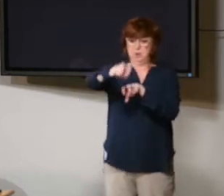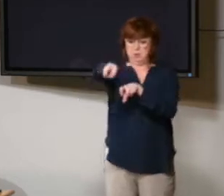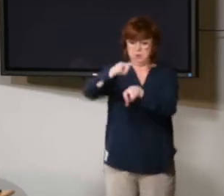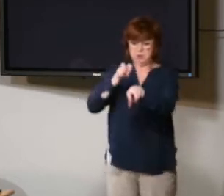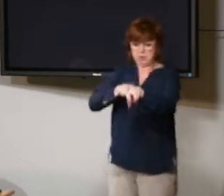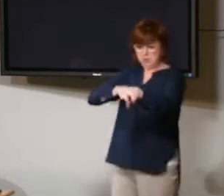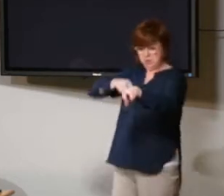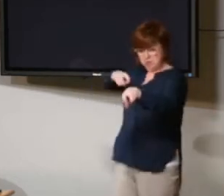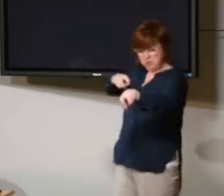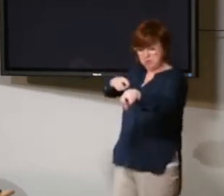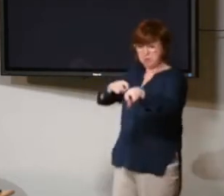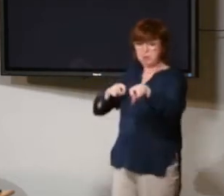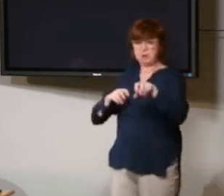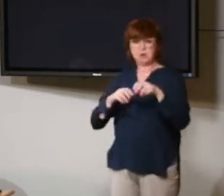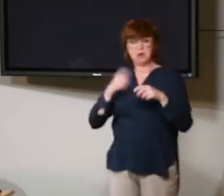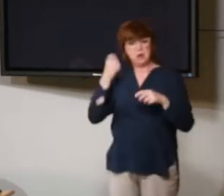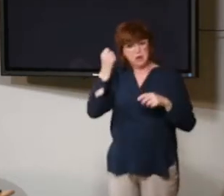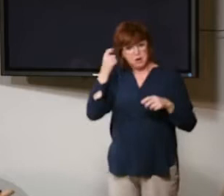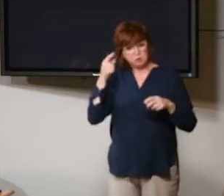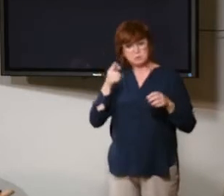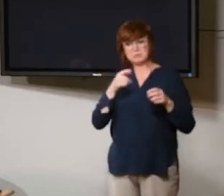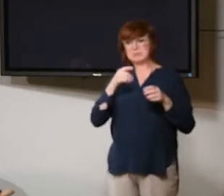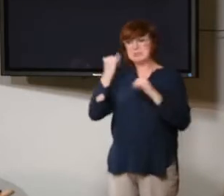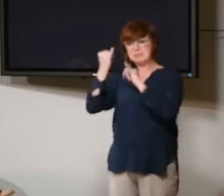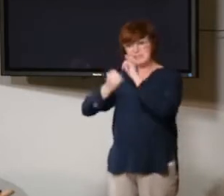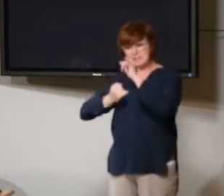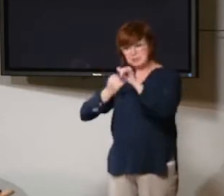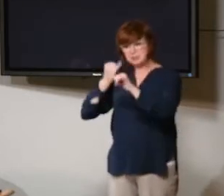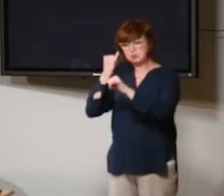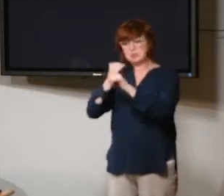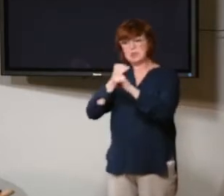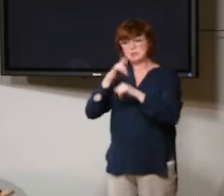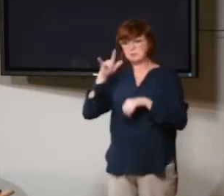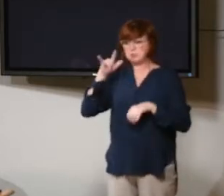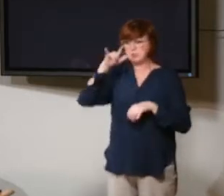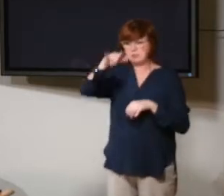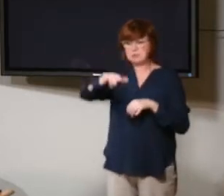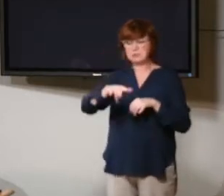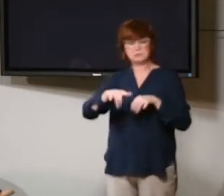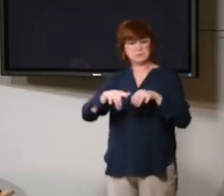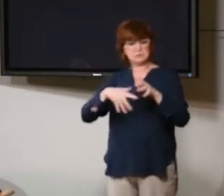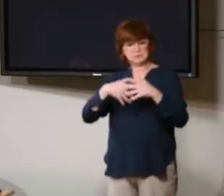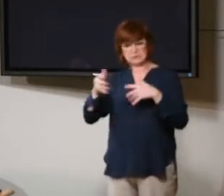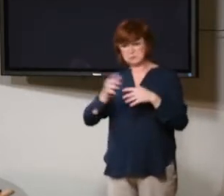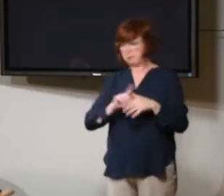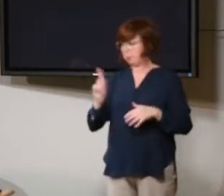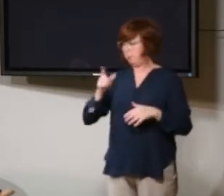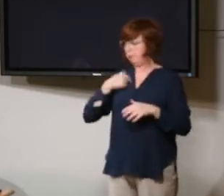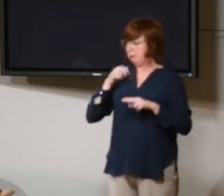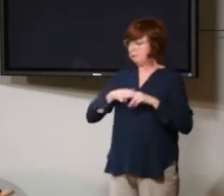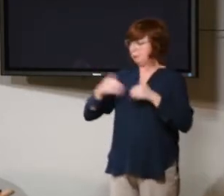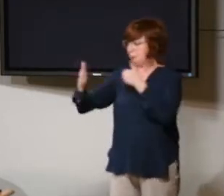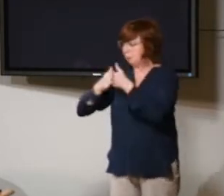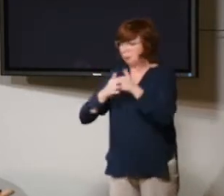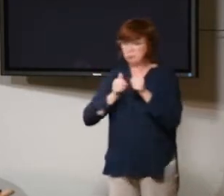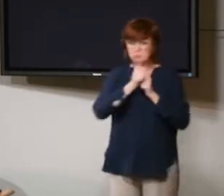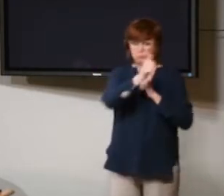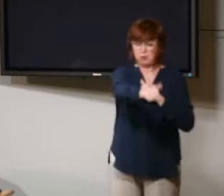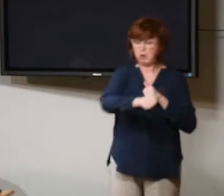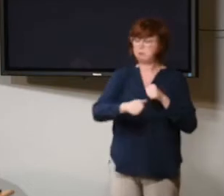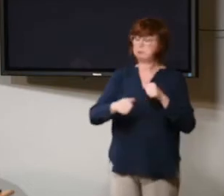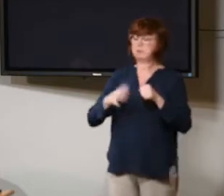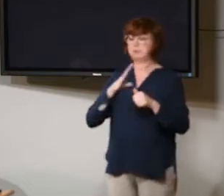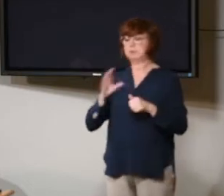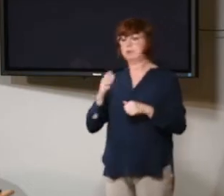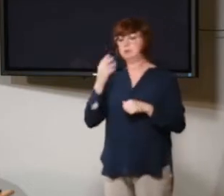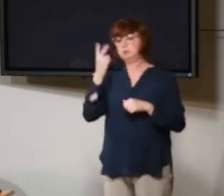was someone on an aircraft internationally, because you have to stay home for 2 weeks and monitor your symptoms. But if you were